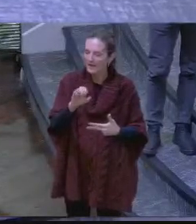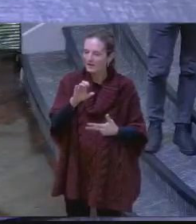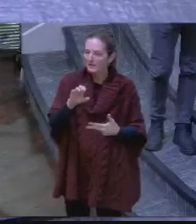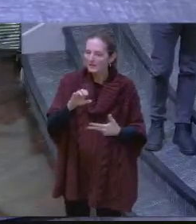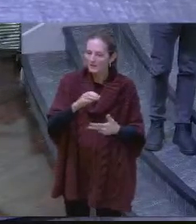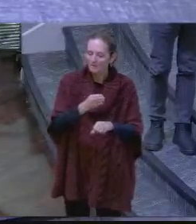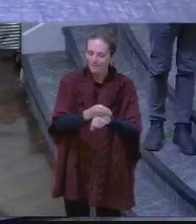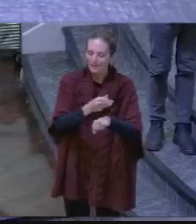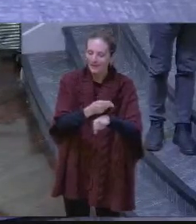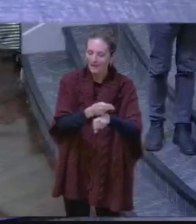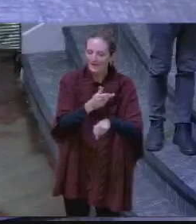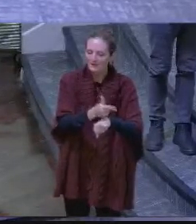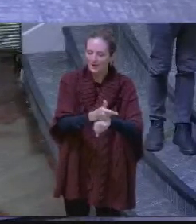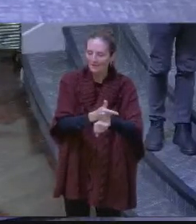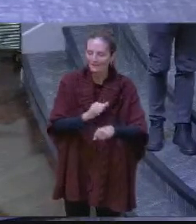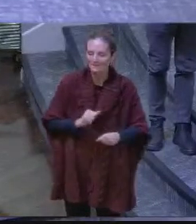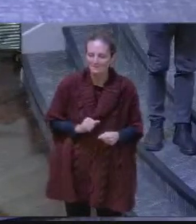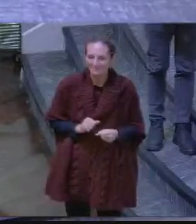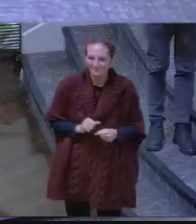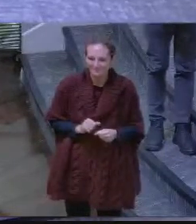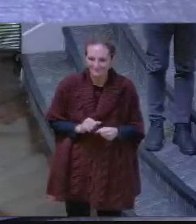School.